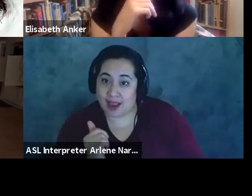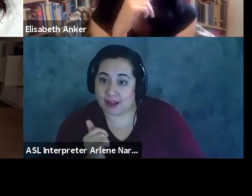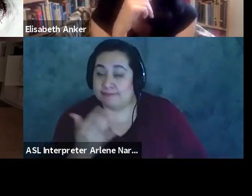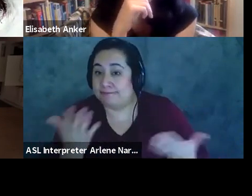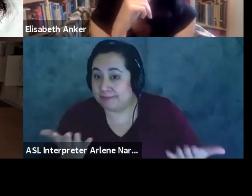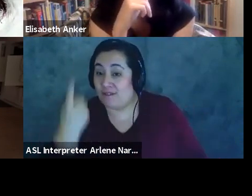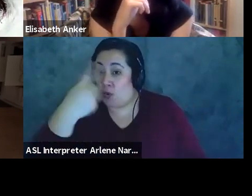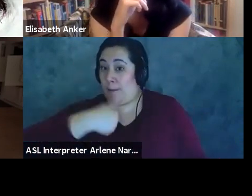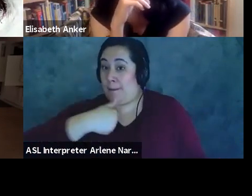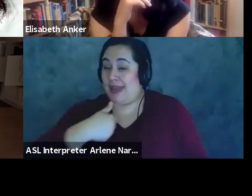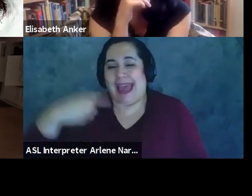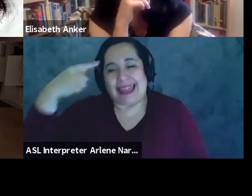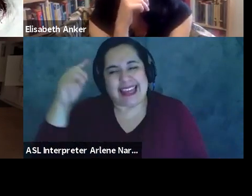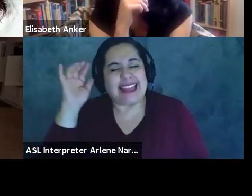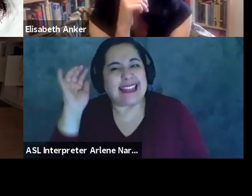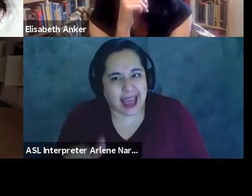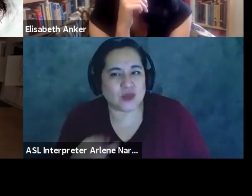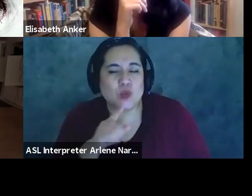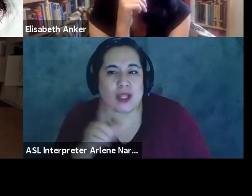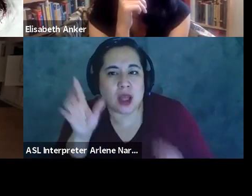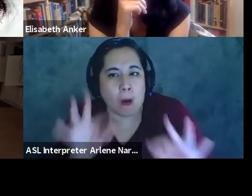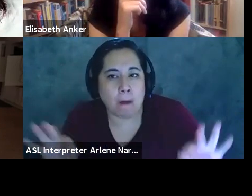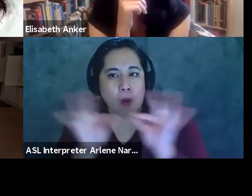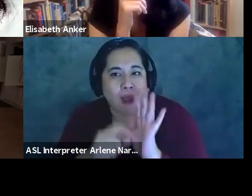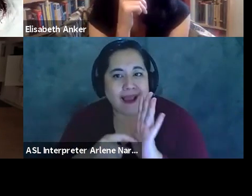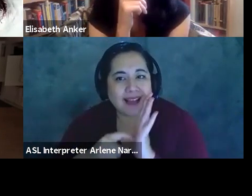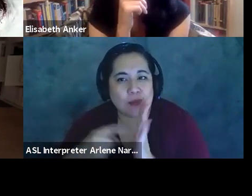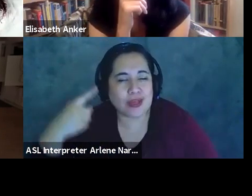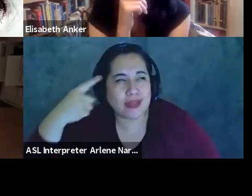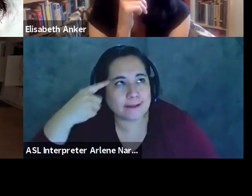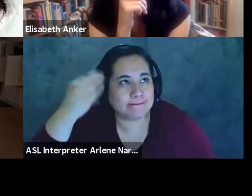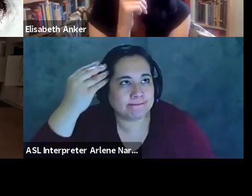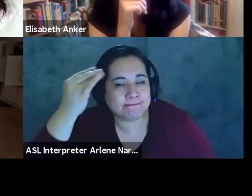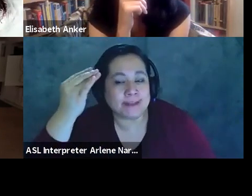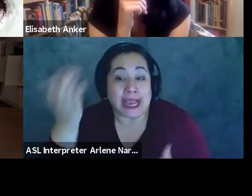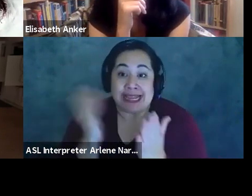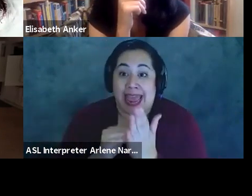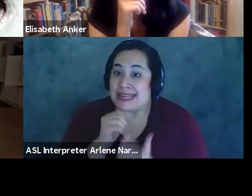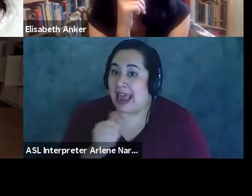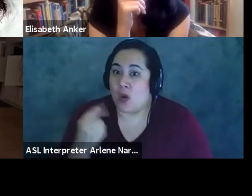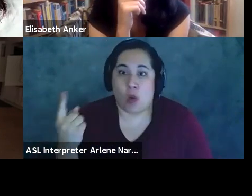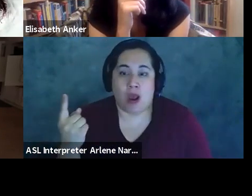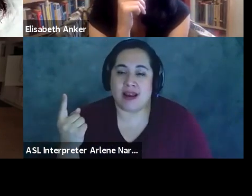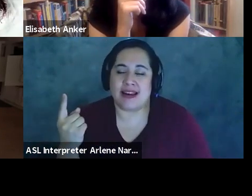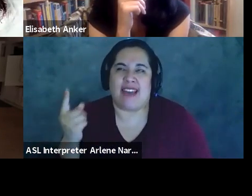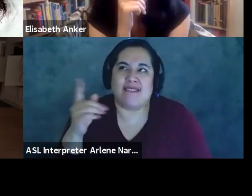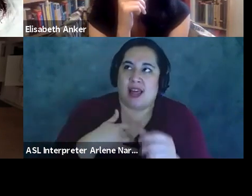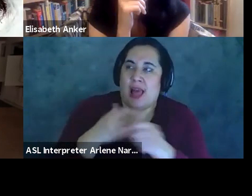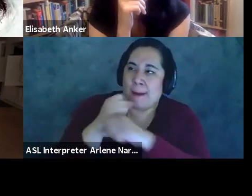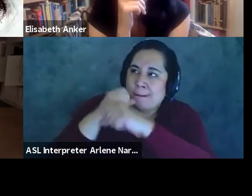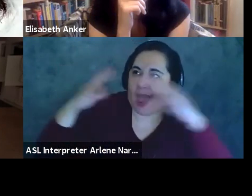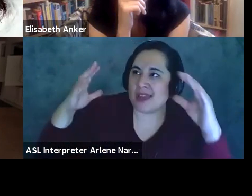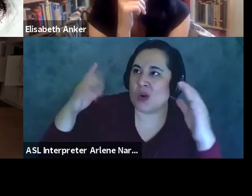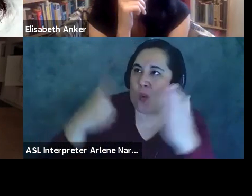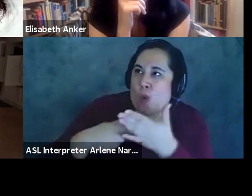me, that is, I think, a really important example to think with, because again, it's not one that imagines that what